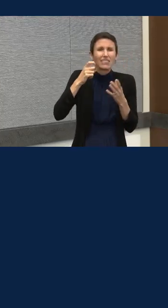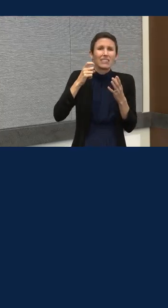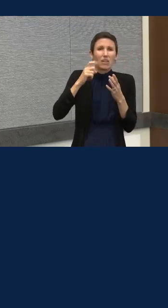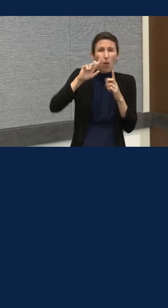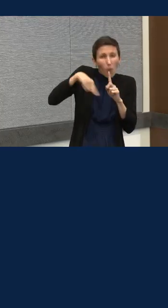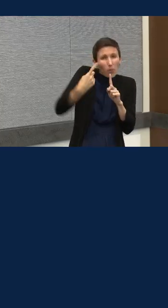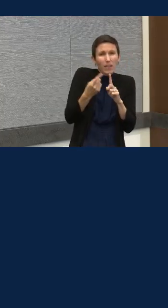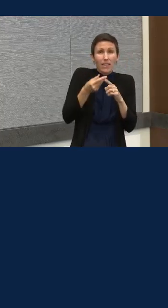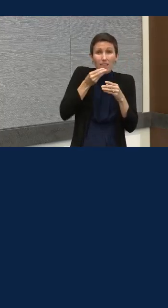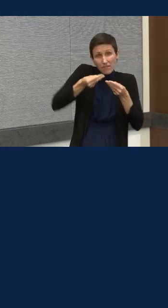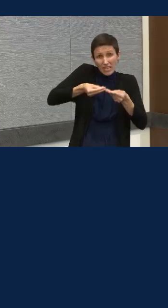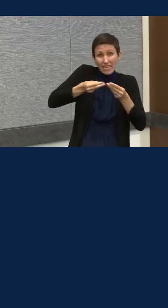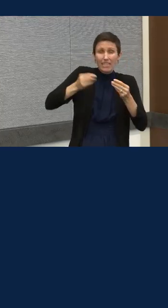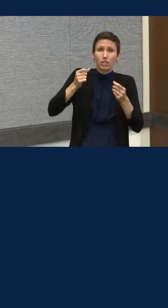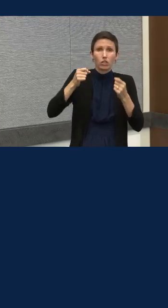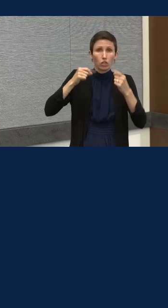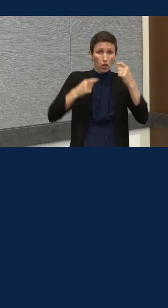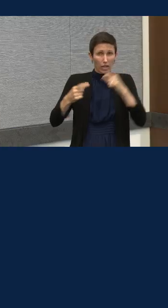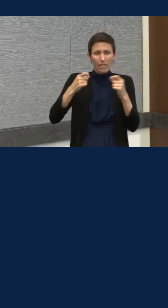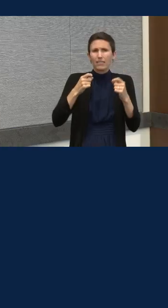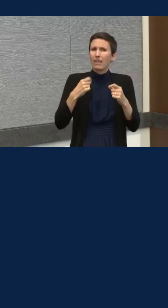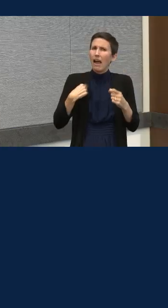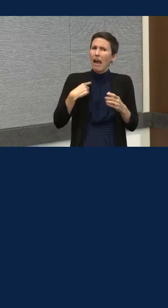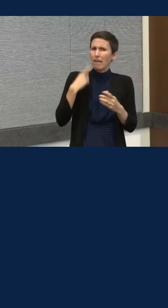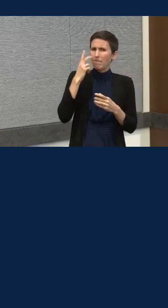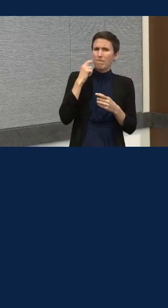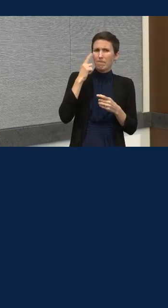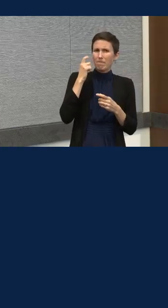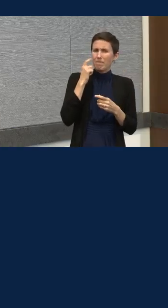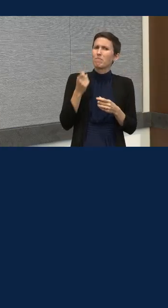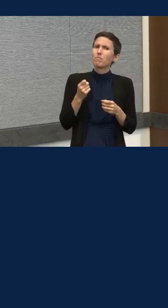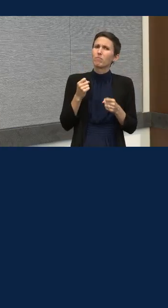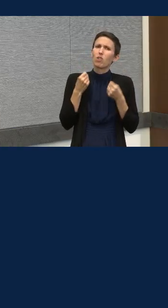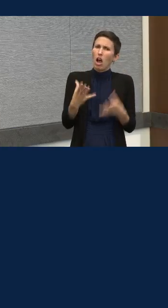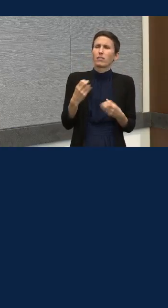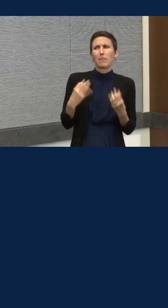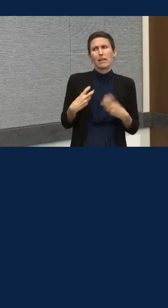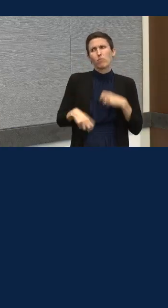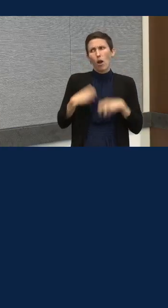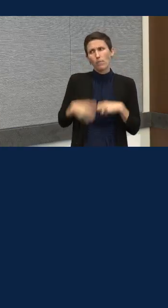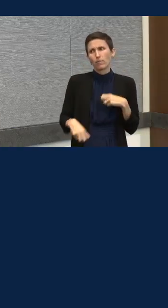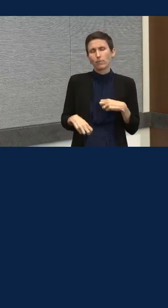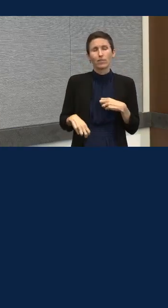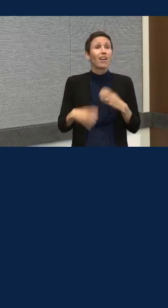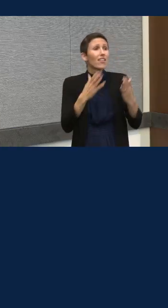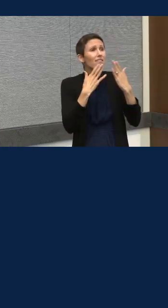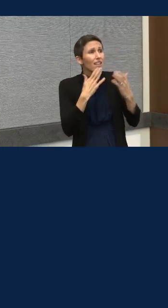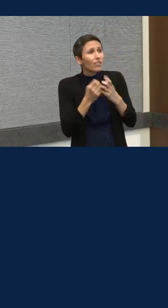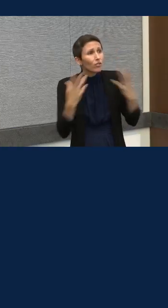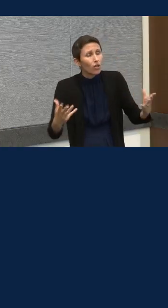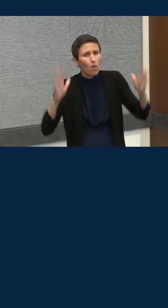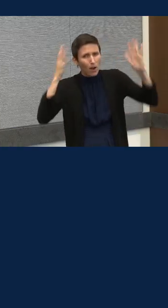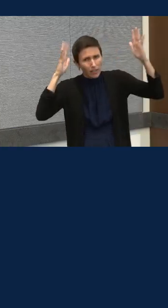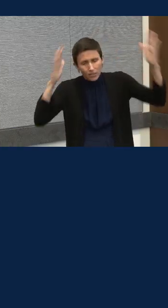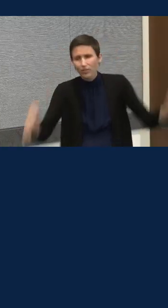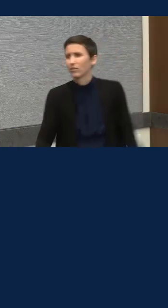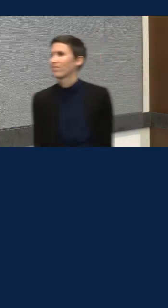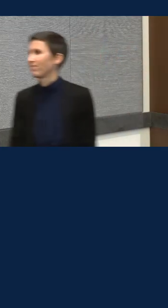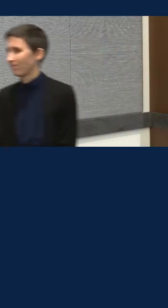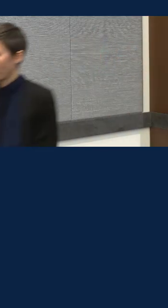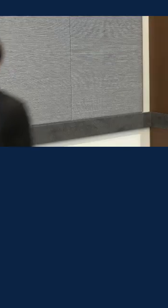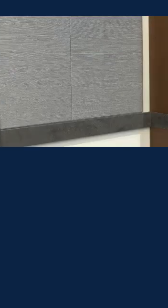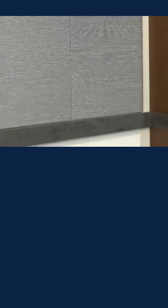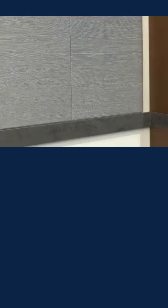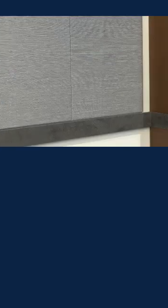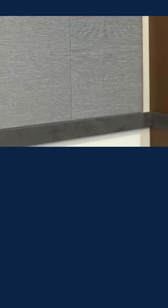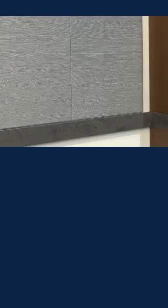problematic. Thank you very much. Please join me in thanking our distinguished university professor.